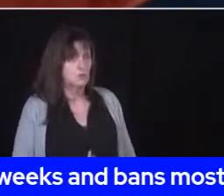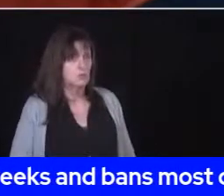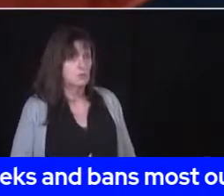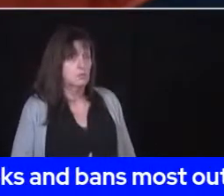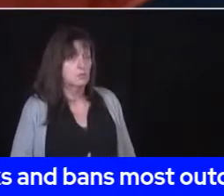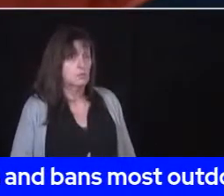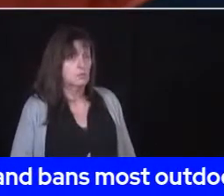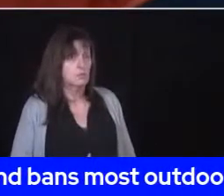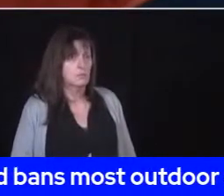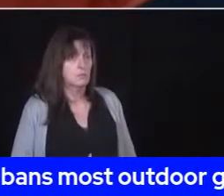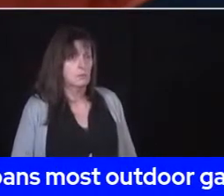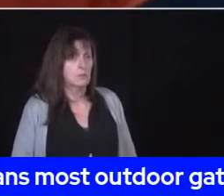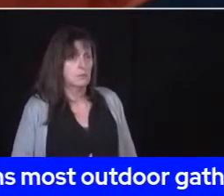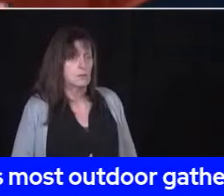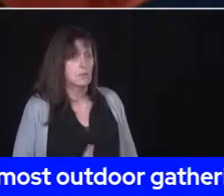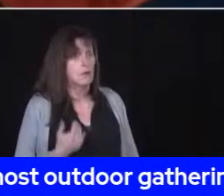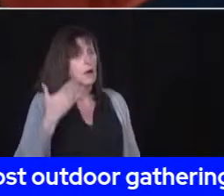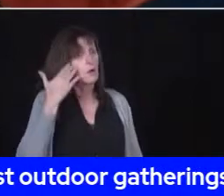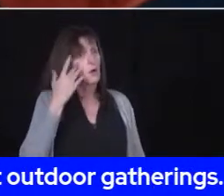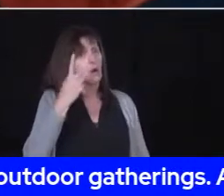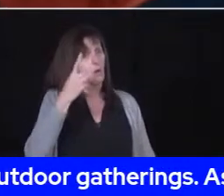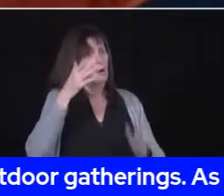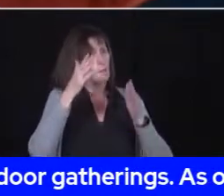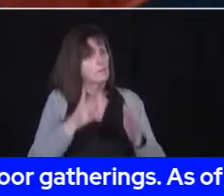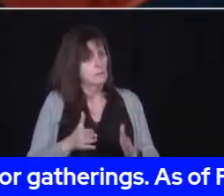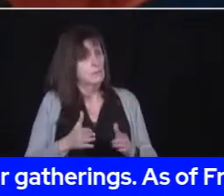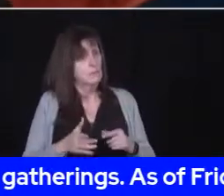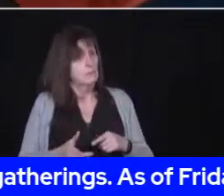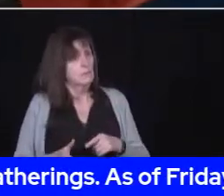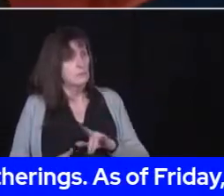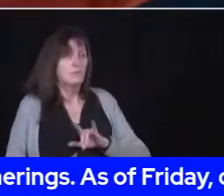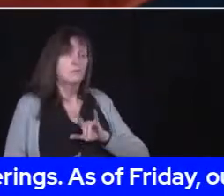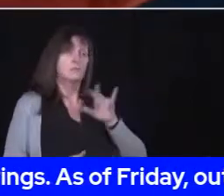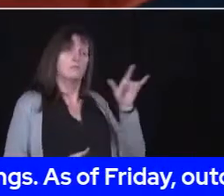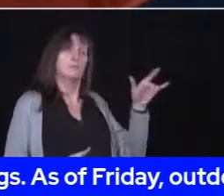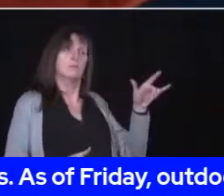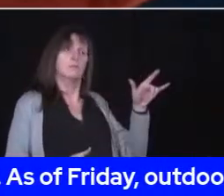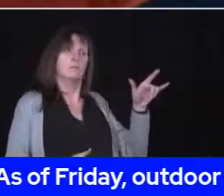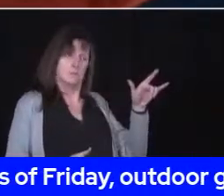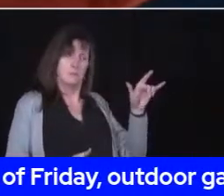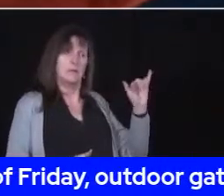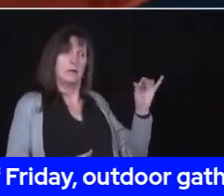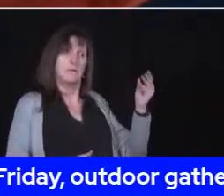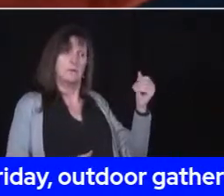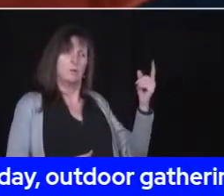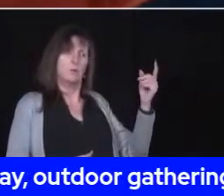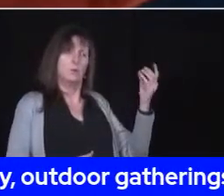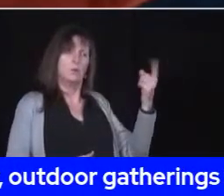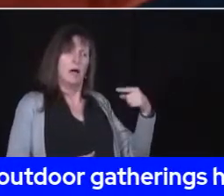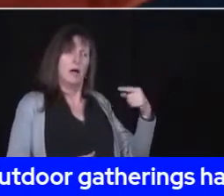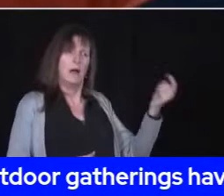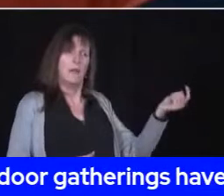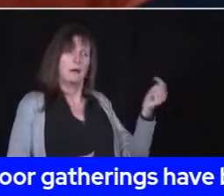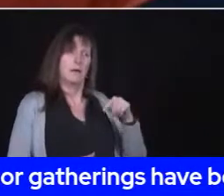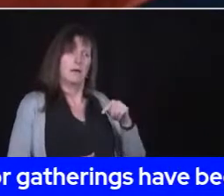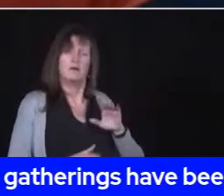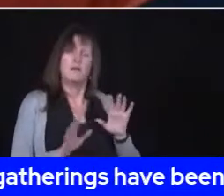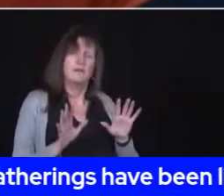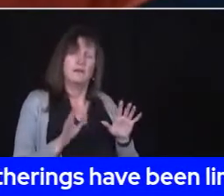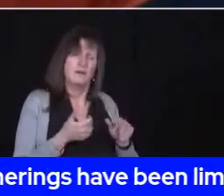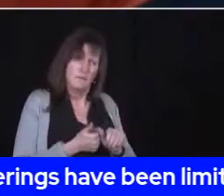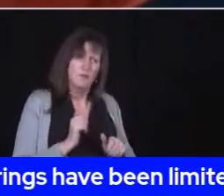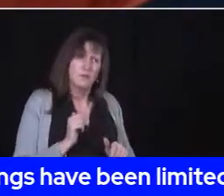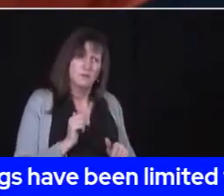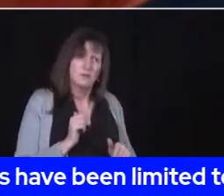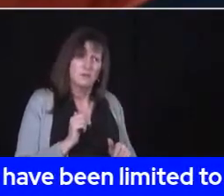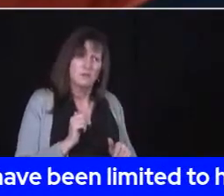was it last week, to Vancouver, stayed a couple of days and flew back. That's what we're trying to avoid, folks. We have to lock it down on the